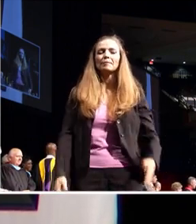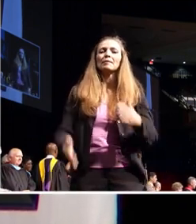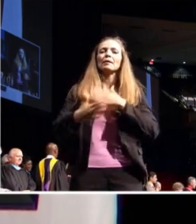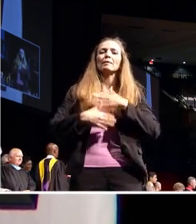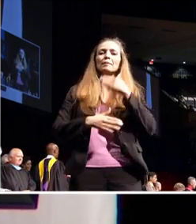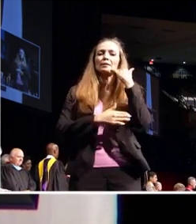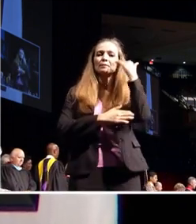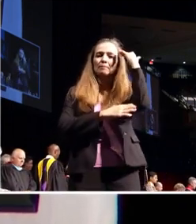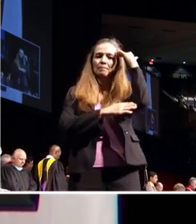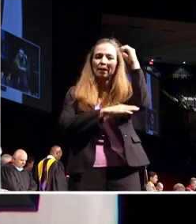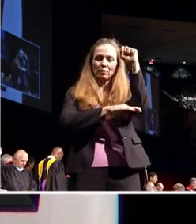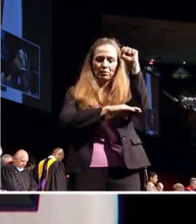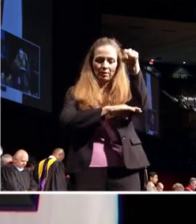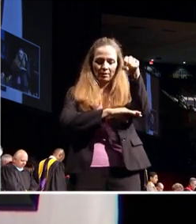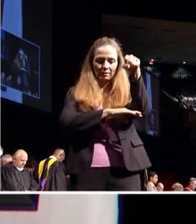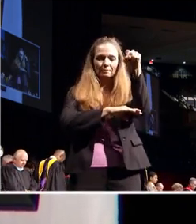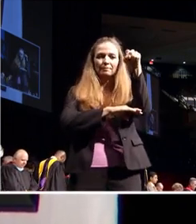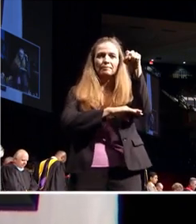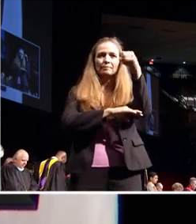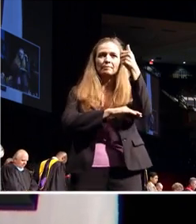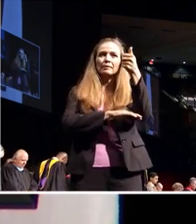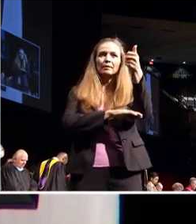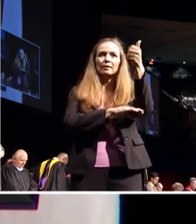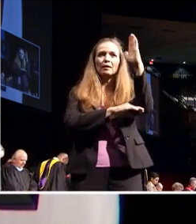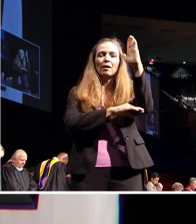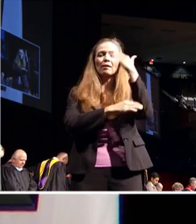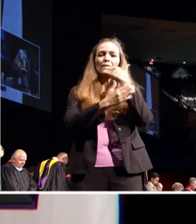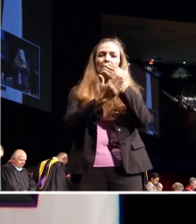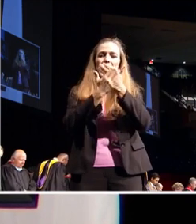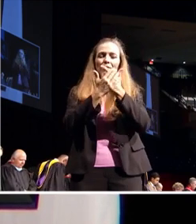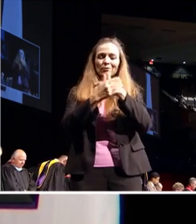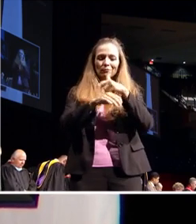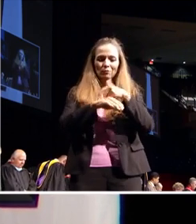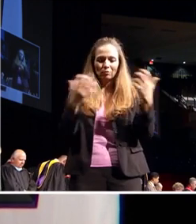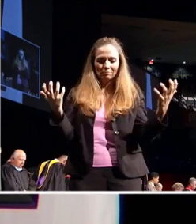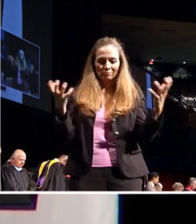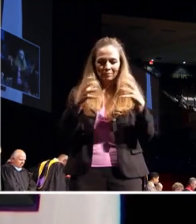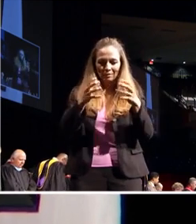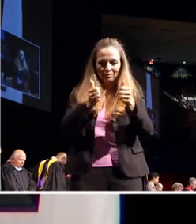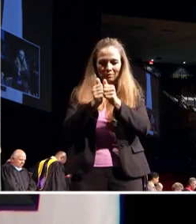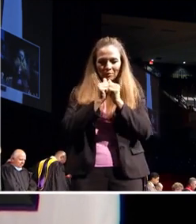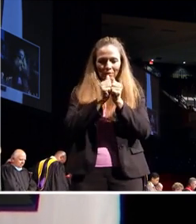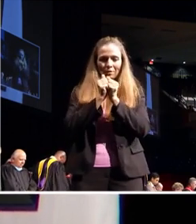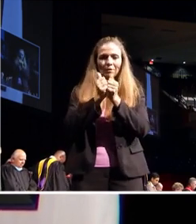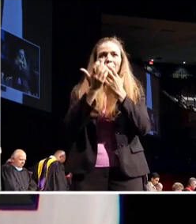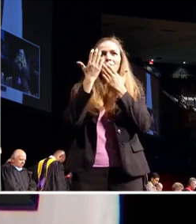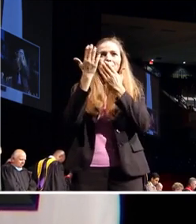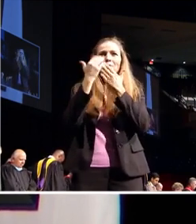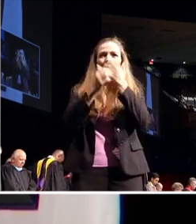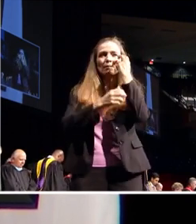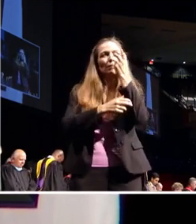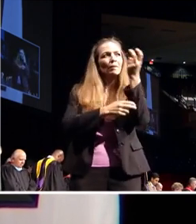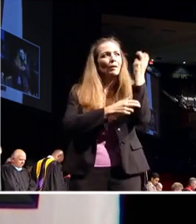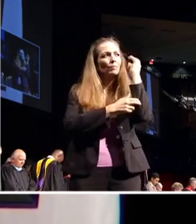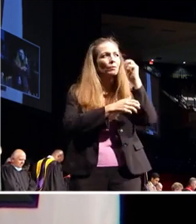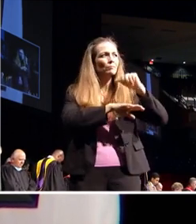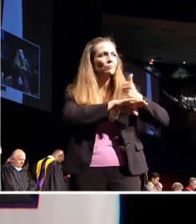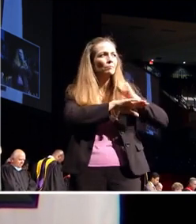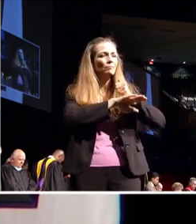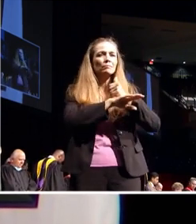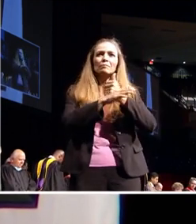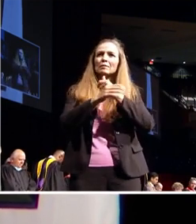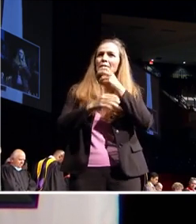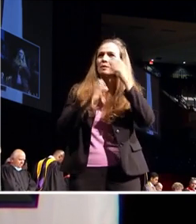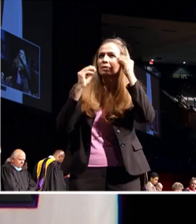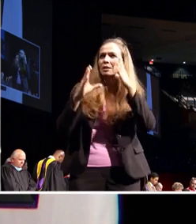Please bow your heads. God, thank you for the time here together and the great memories made. Thank you for the amazing